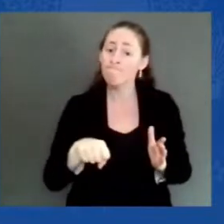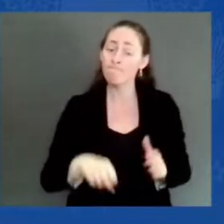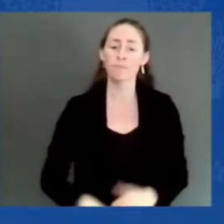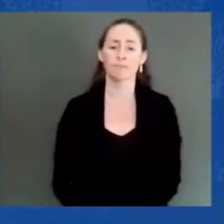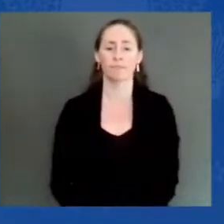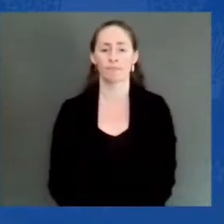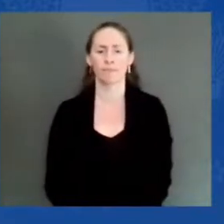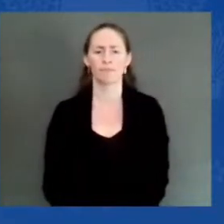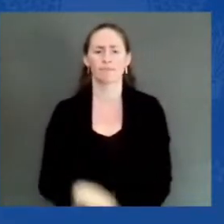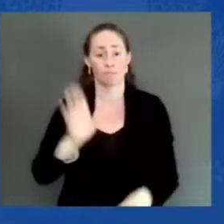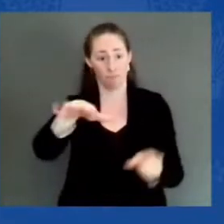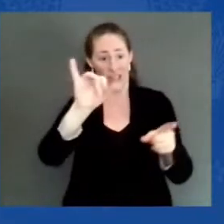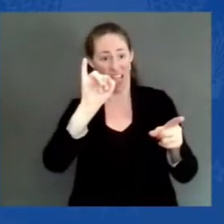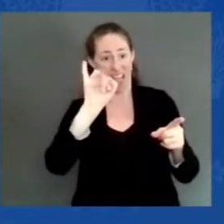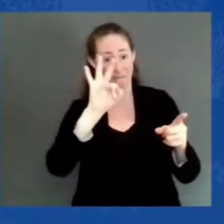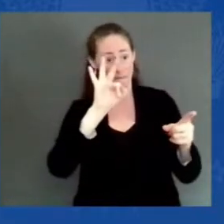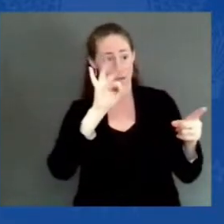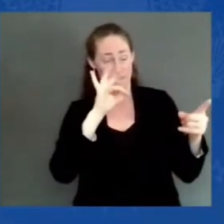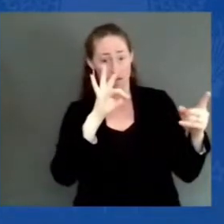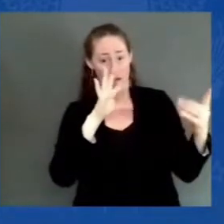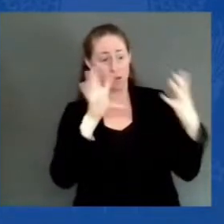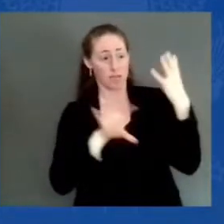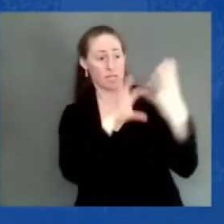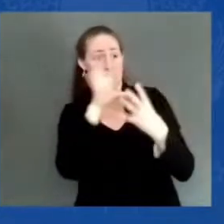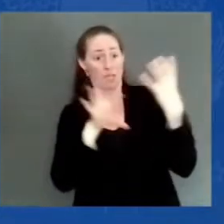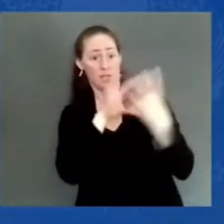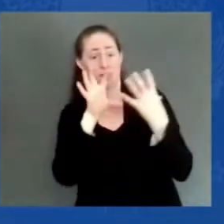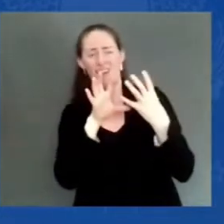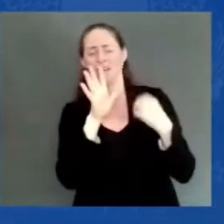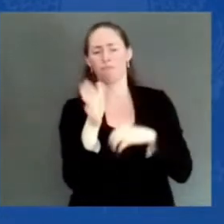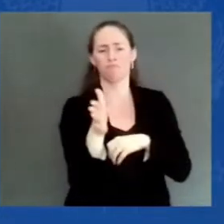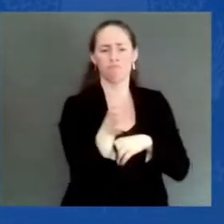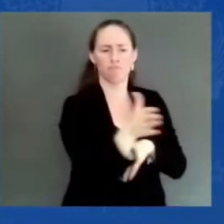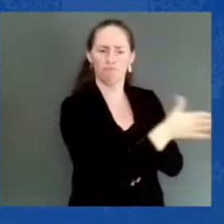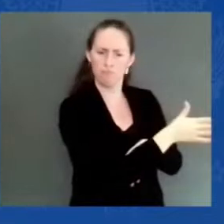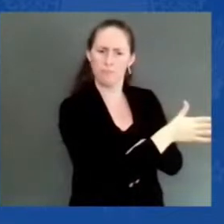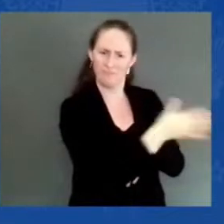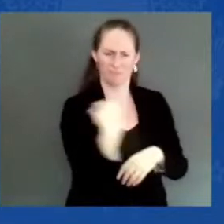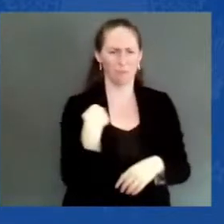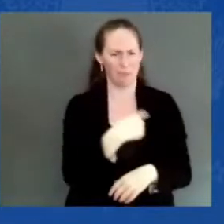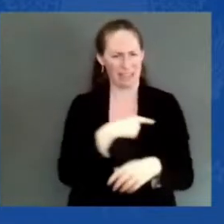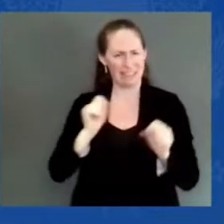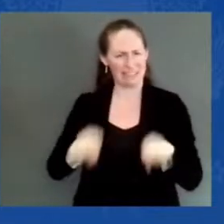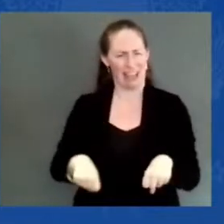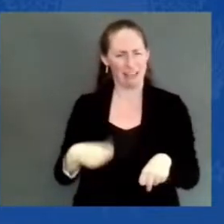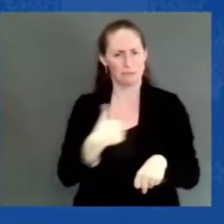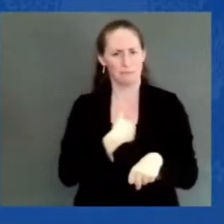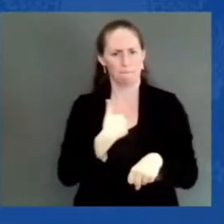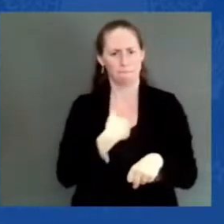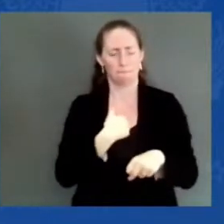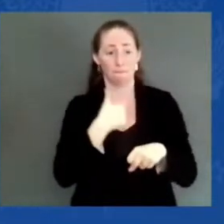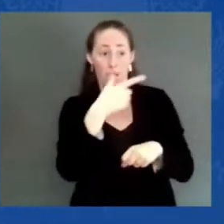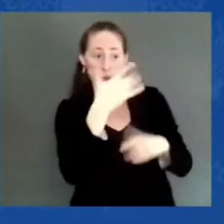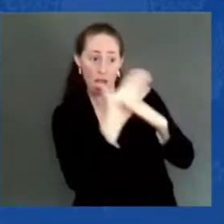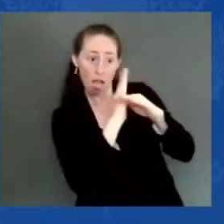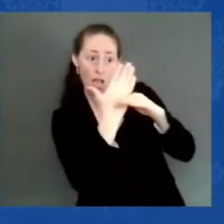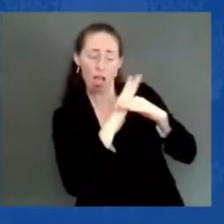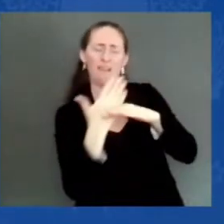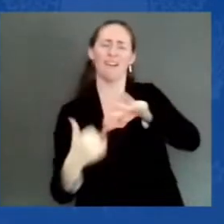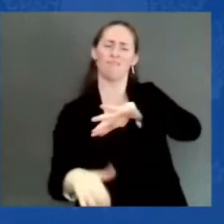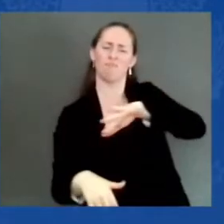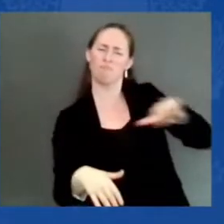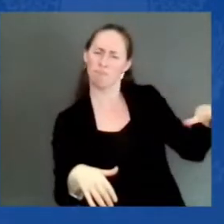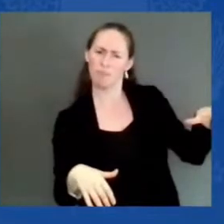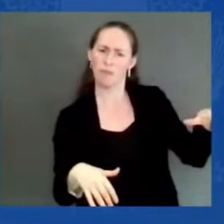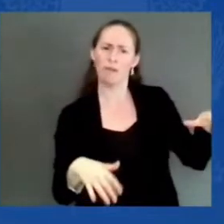at least get out of the way of everyone else who's trying. You know, we're not going to sit by as governors try